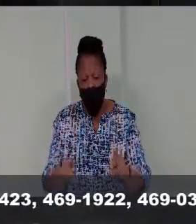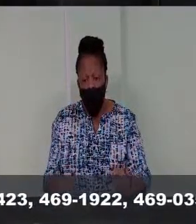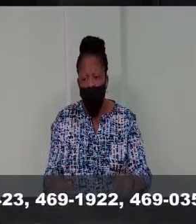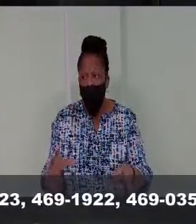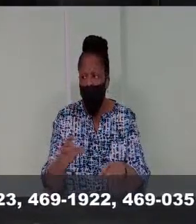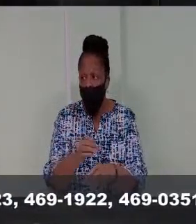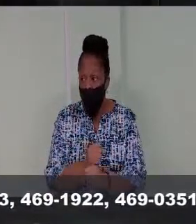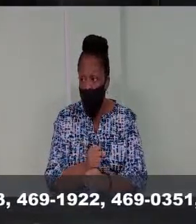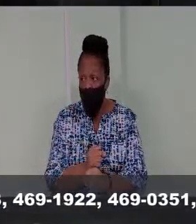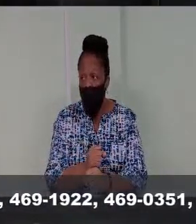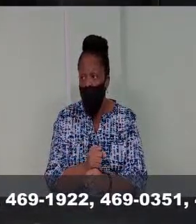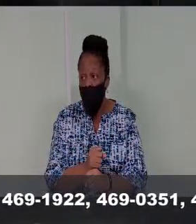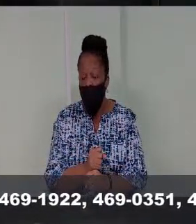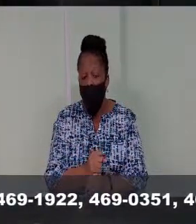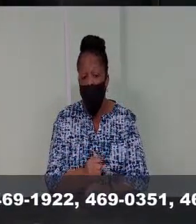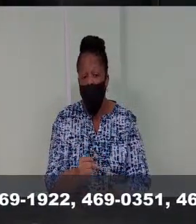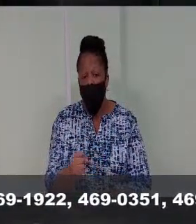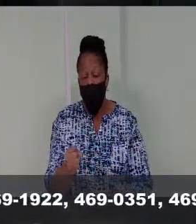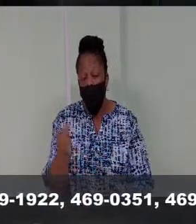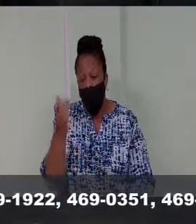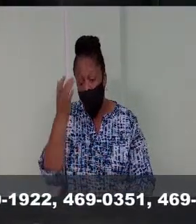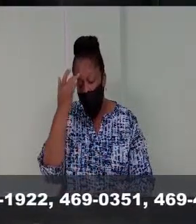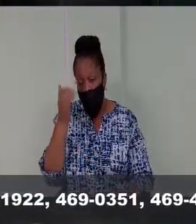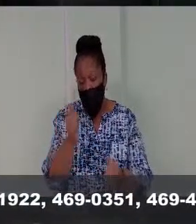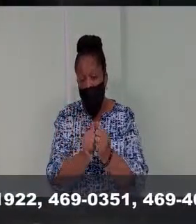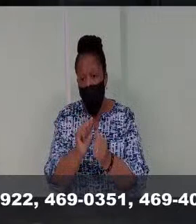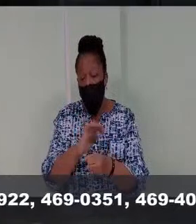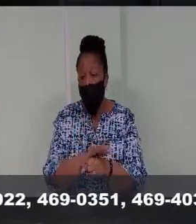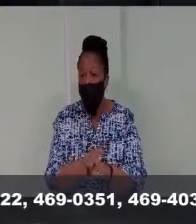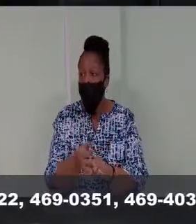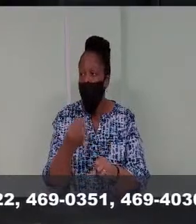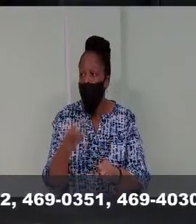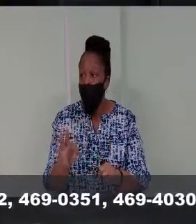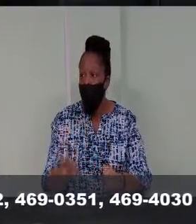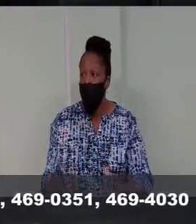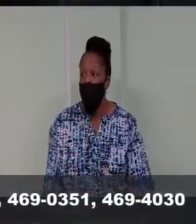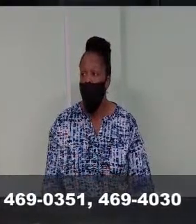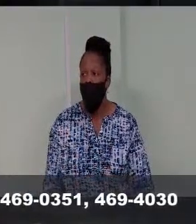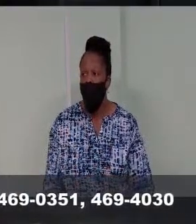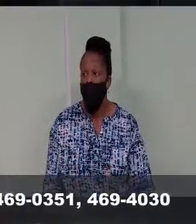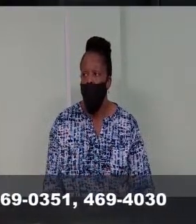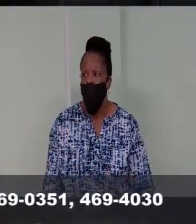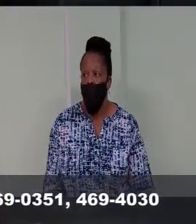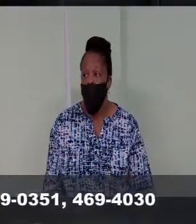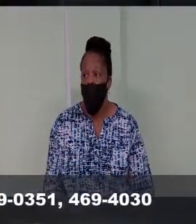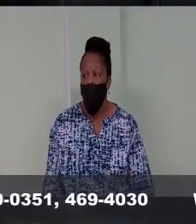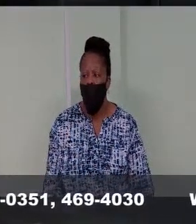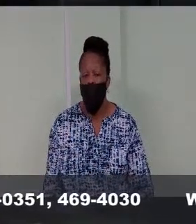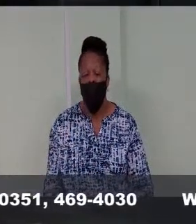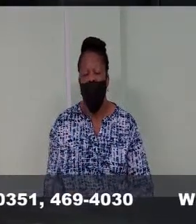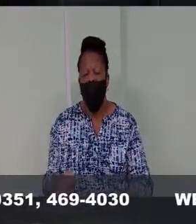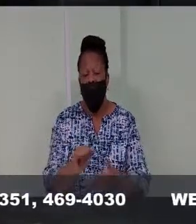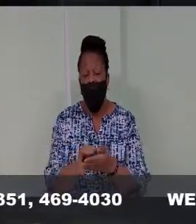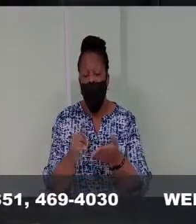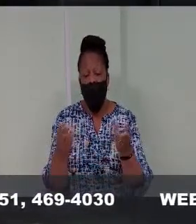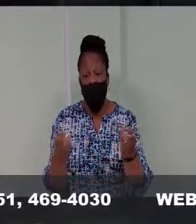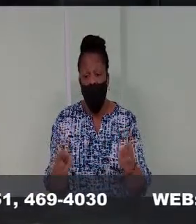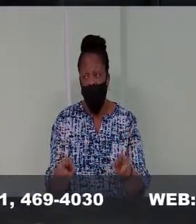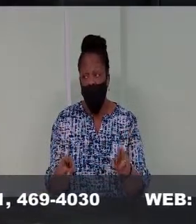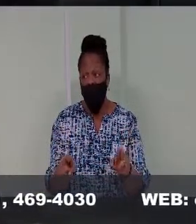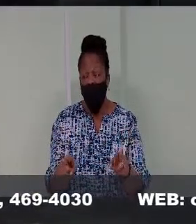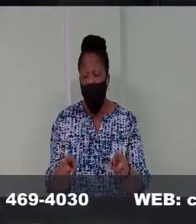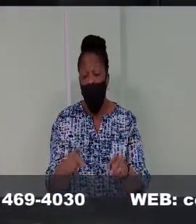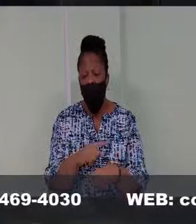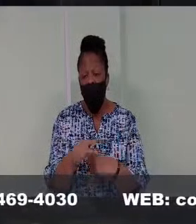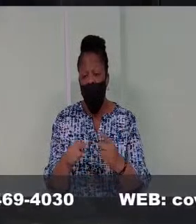call it their second wave. This, unfortunately, is happening as we are about to open our borders to them.